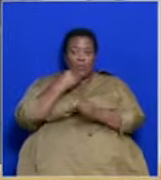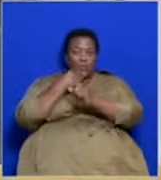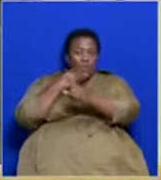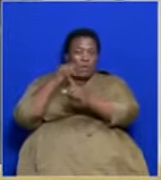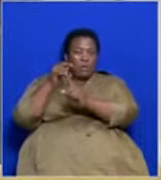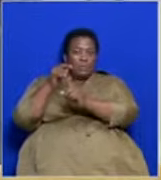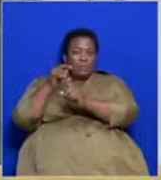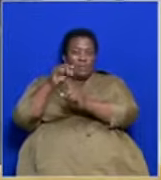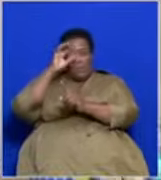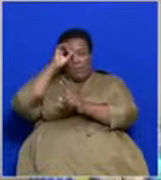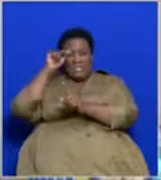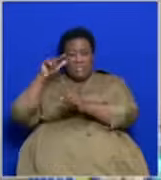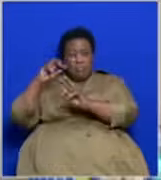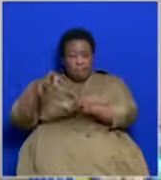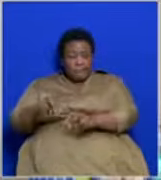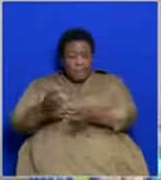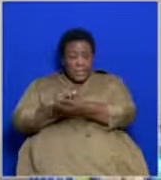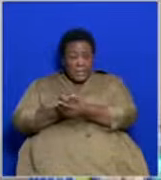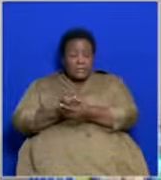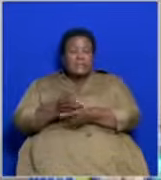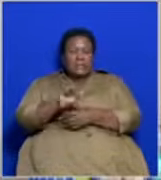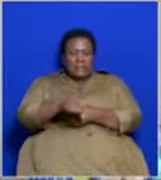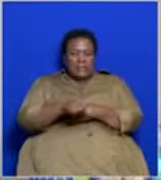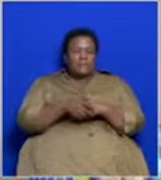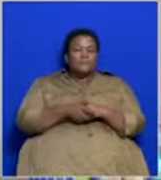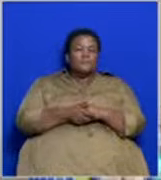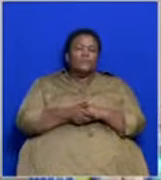Now, and thank you for that.